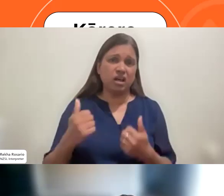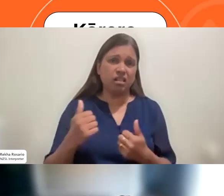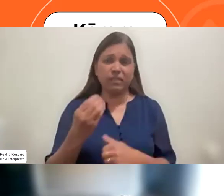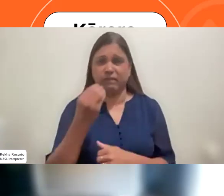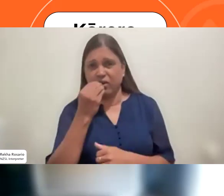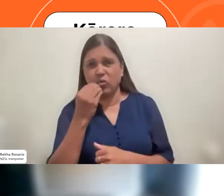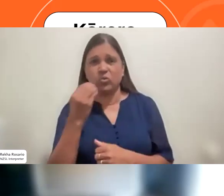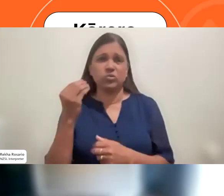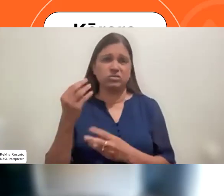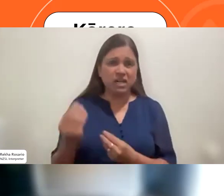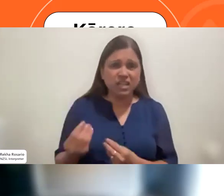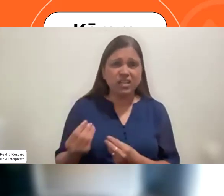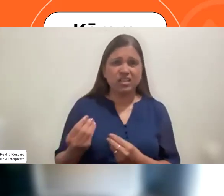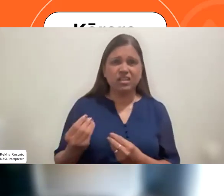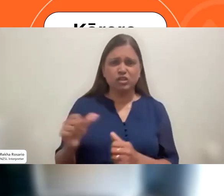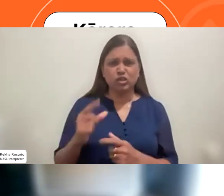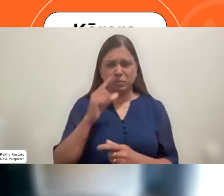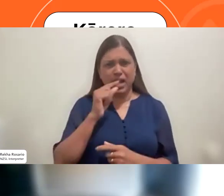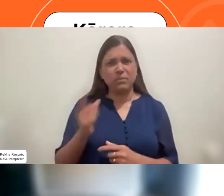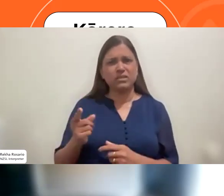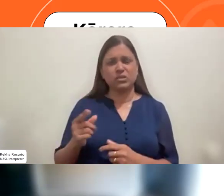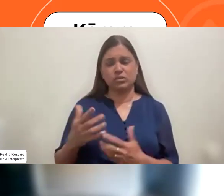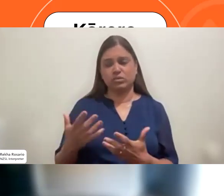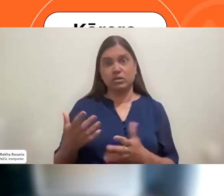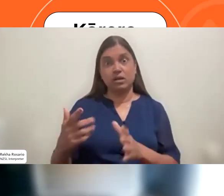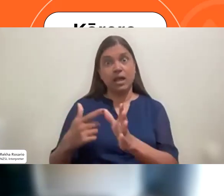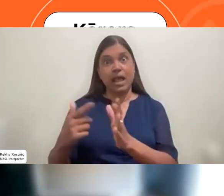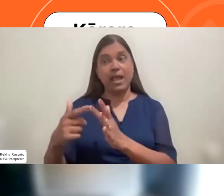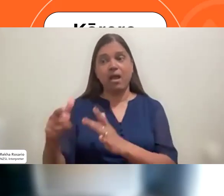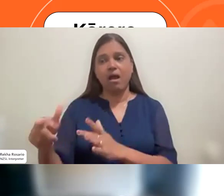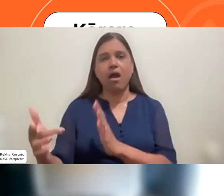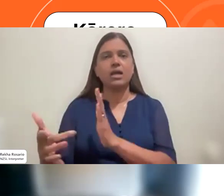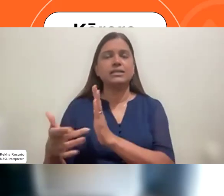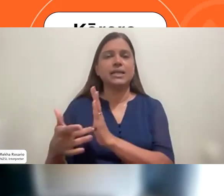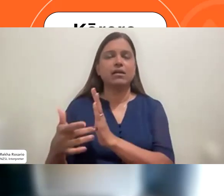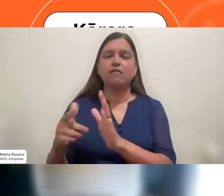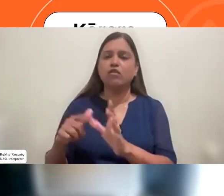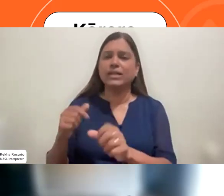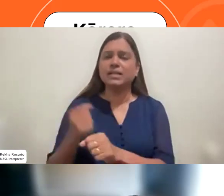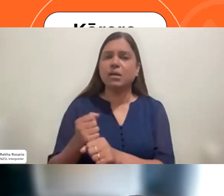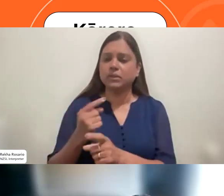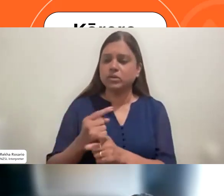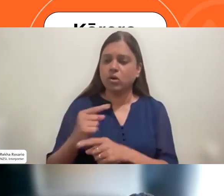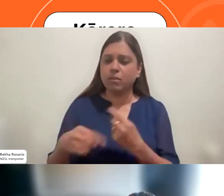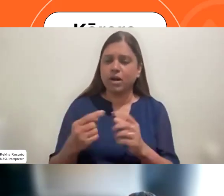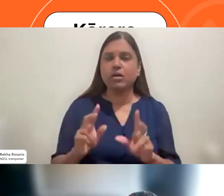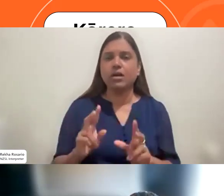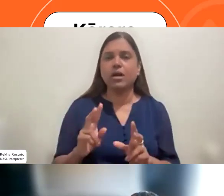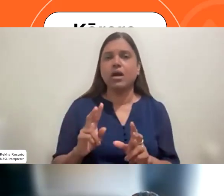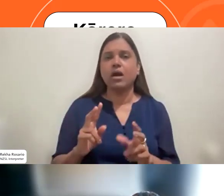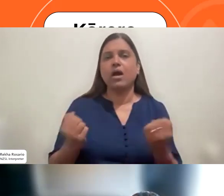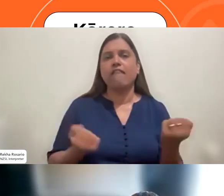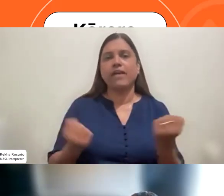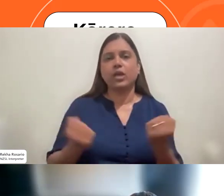app is encouraging here as it gives access to your license and vehicle details for management.